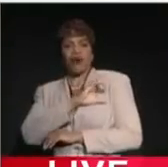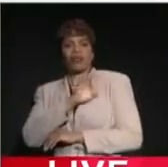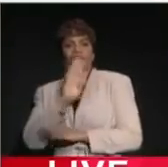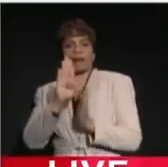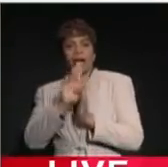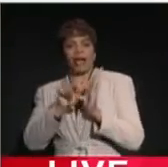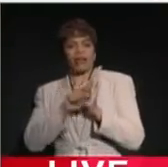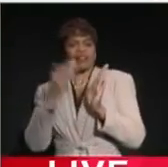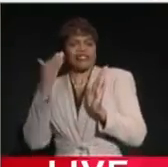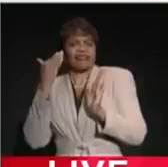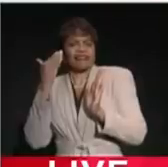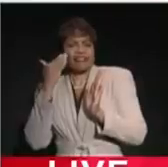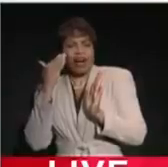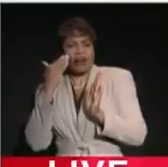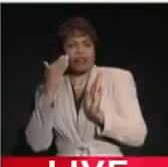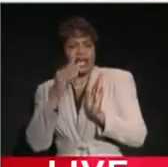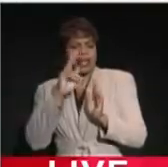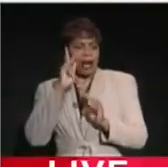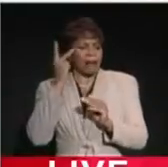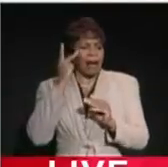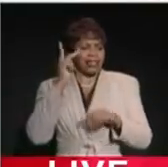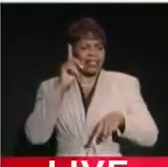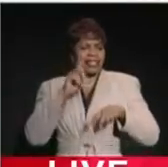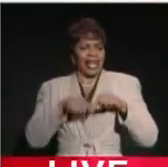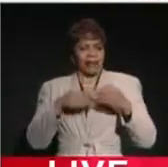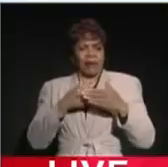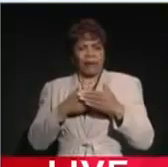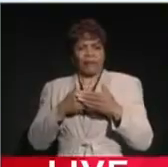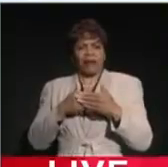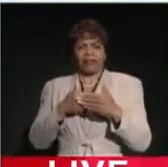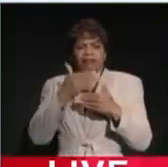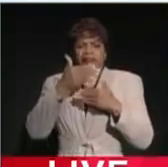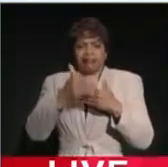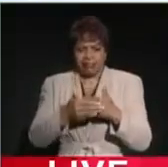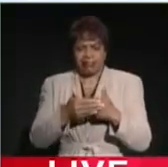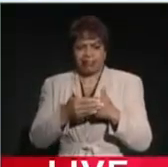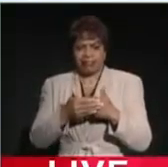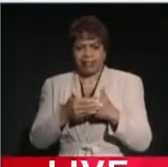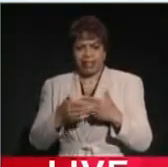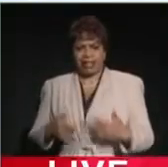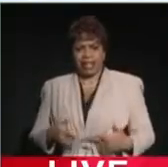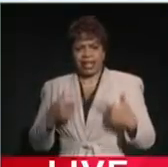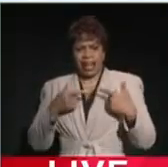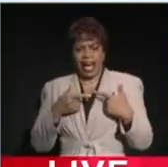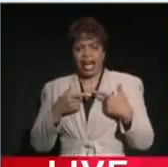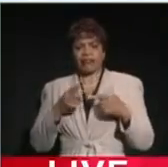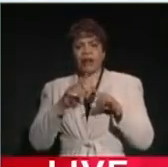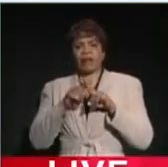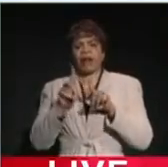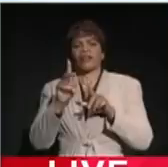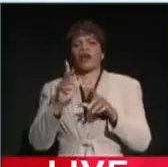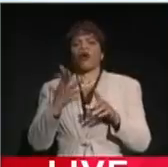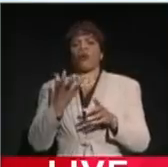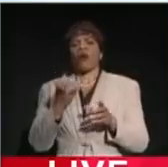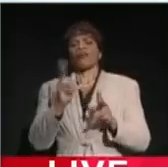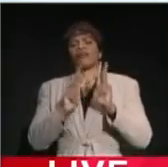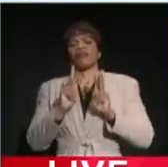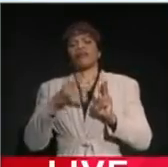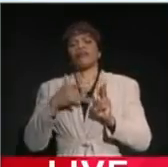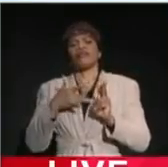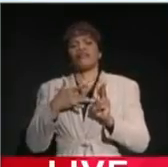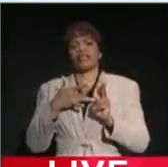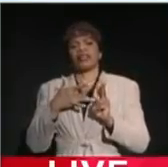put politics ahead of public safety. The reality is if folks feel free to engage, you have a safer community.